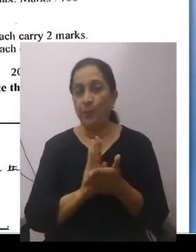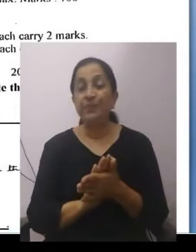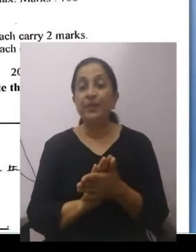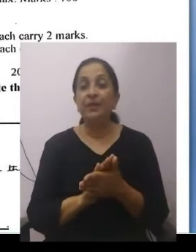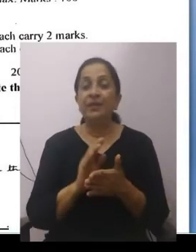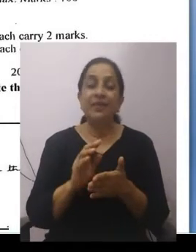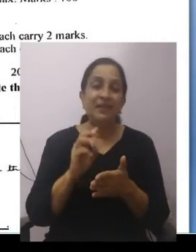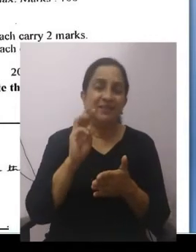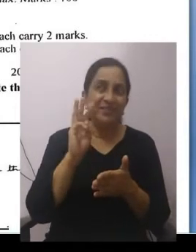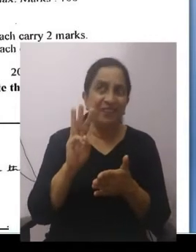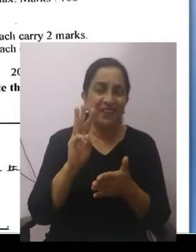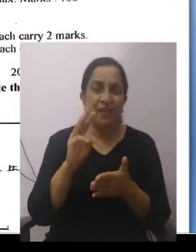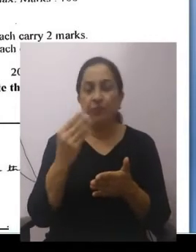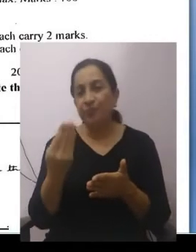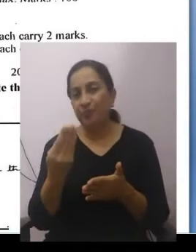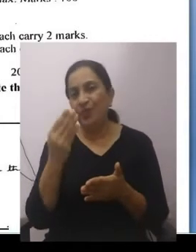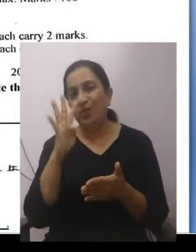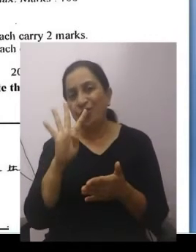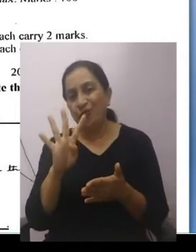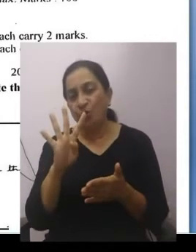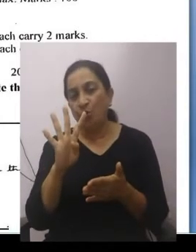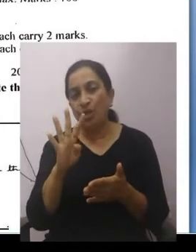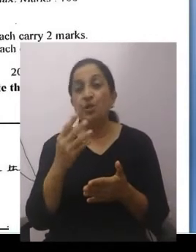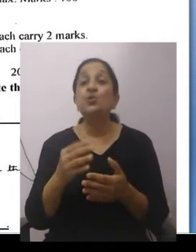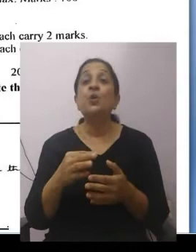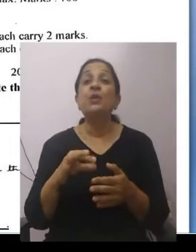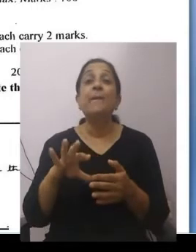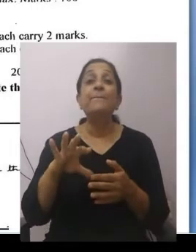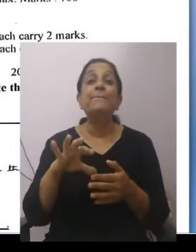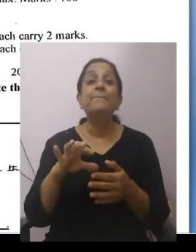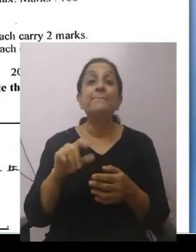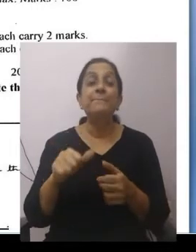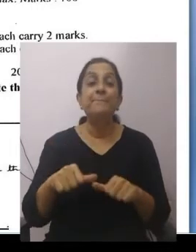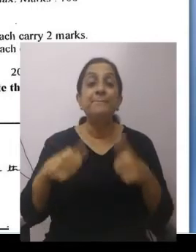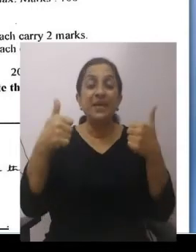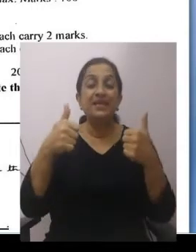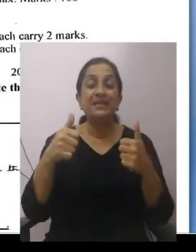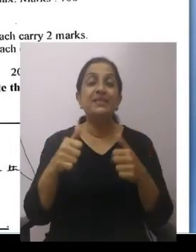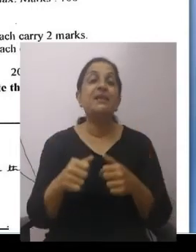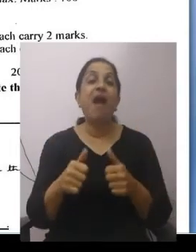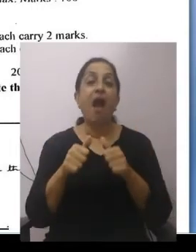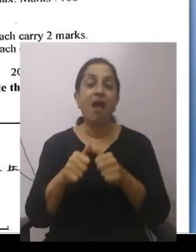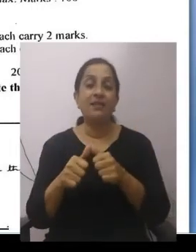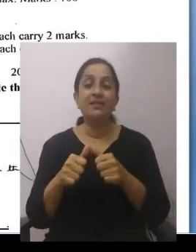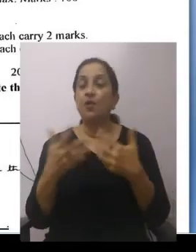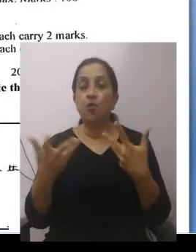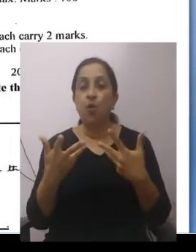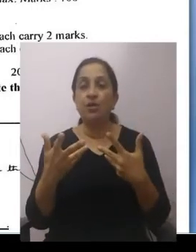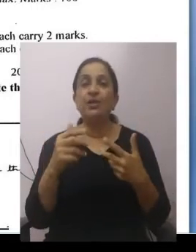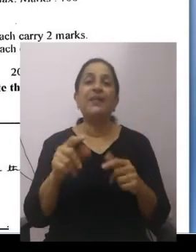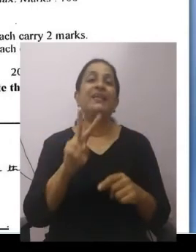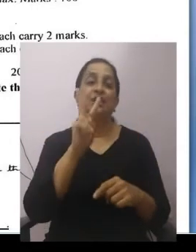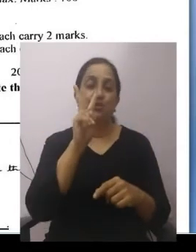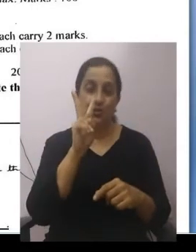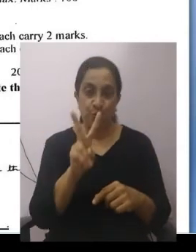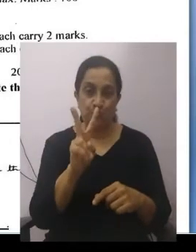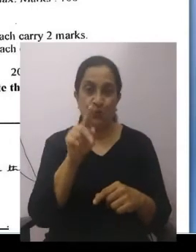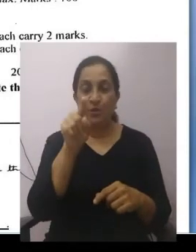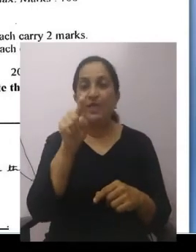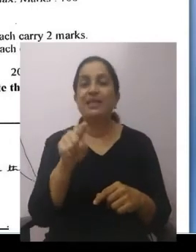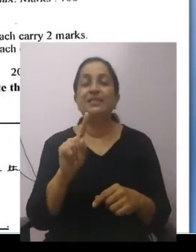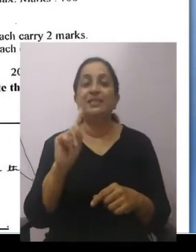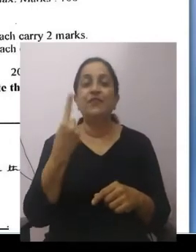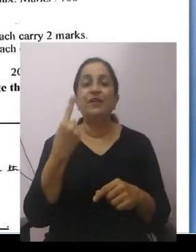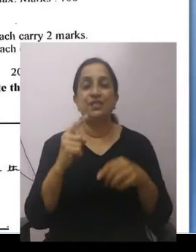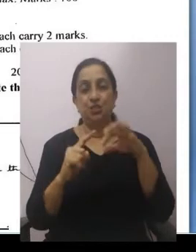choose between the two, the best answer which you feel. The possibility of passing will be 50% there. So here